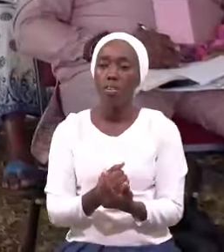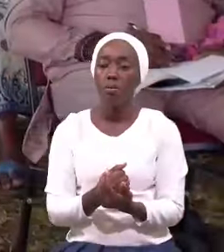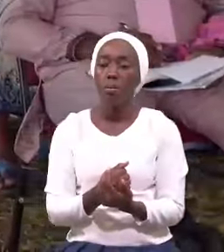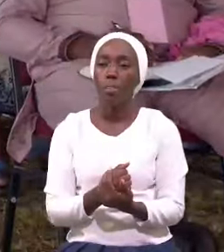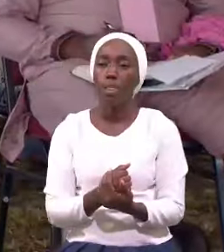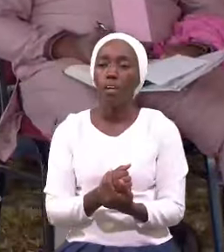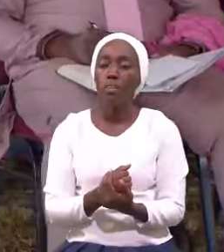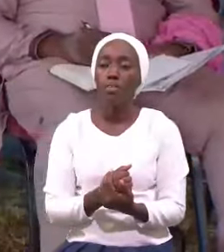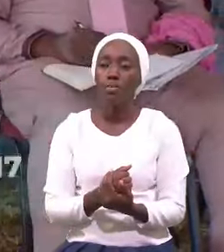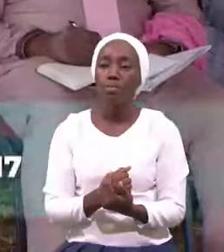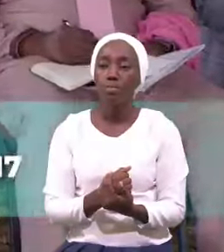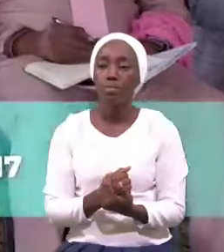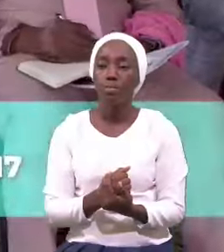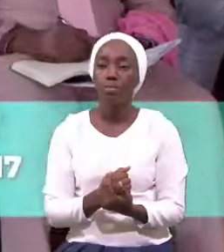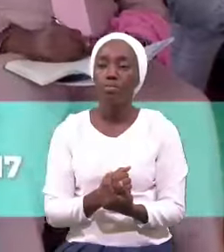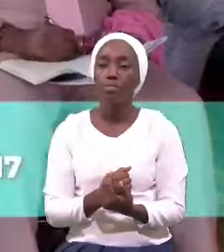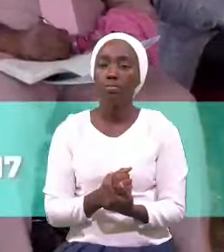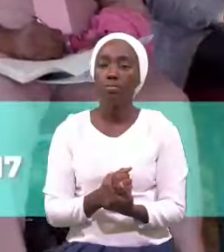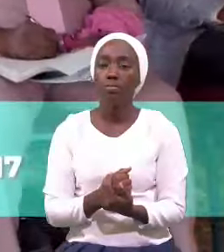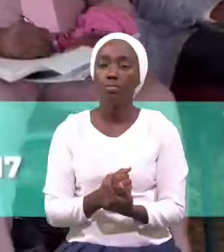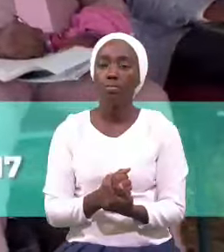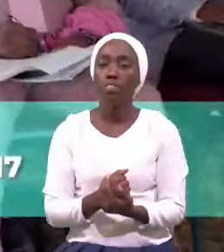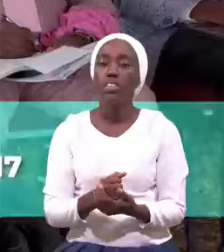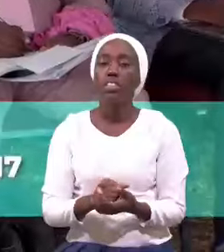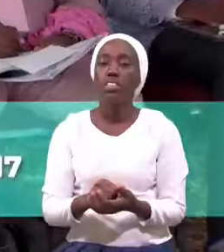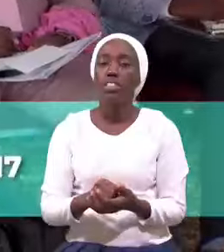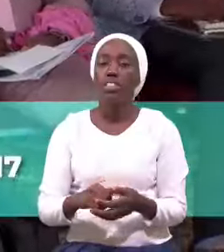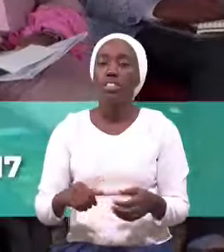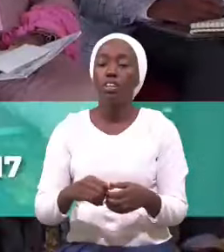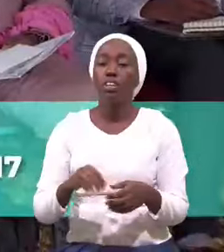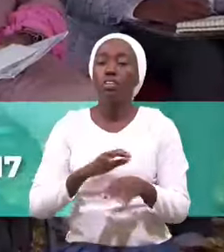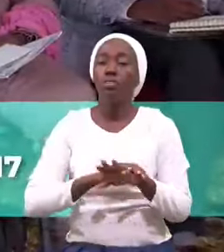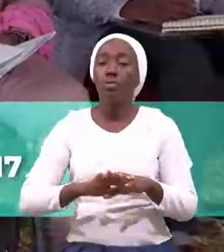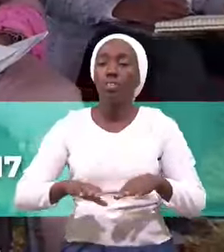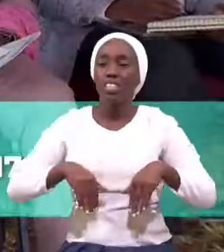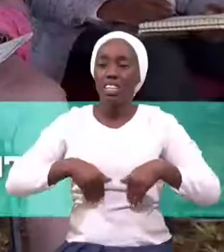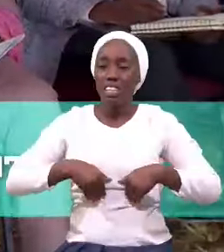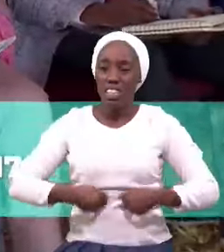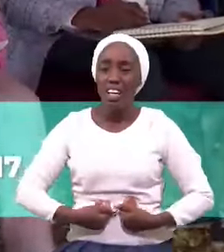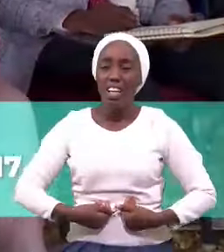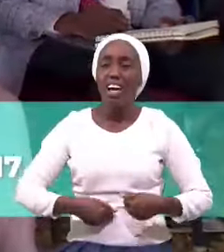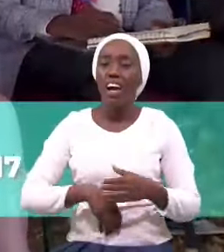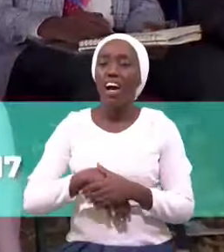Exasperate not the Spirit. Don't tire out the Spirit.